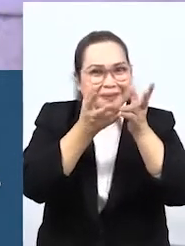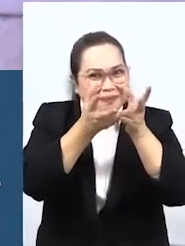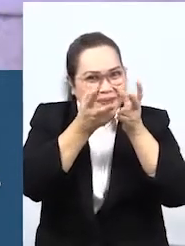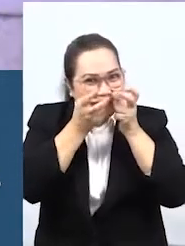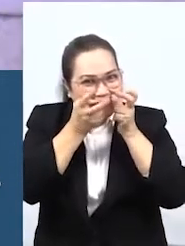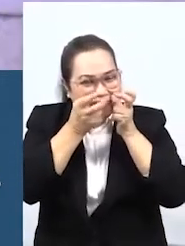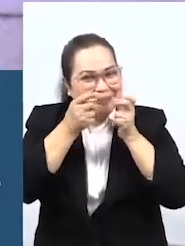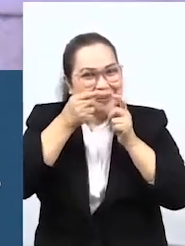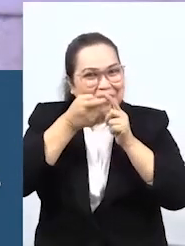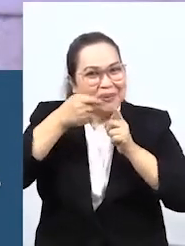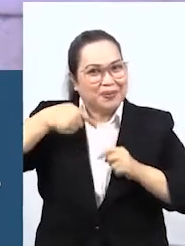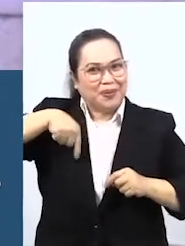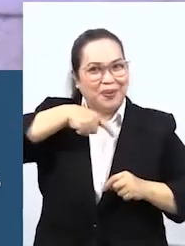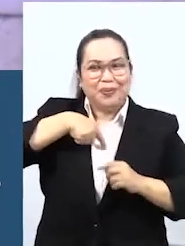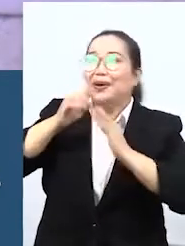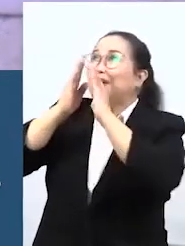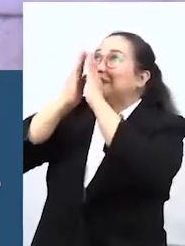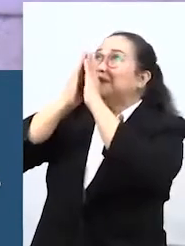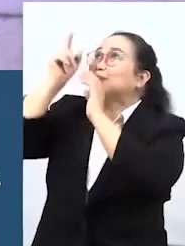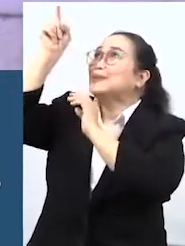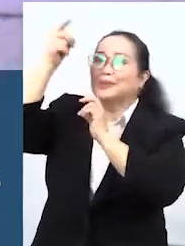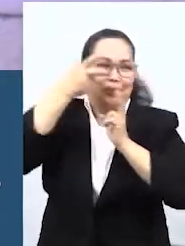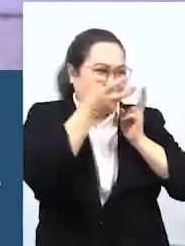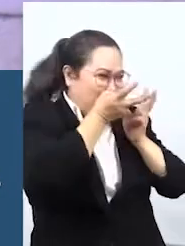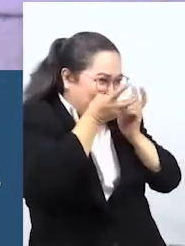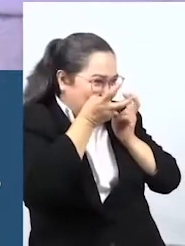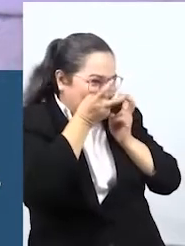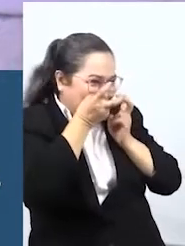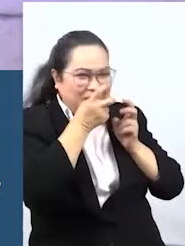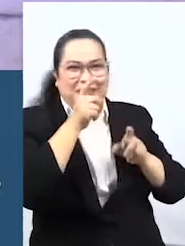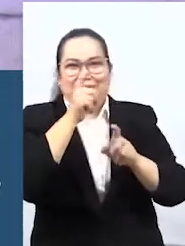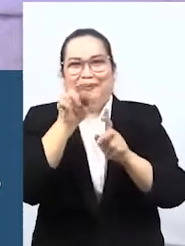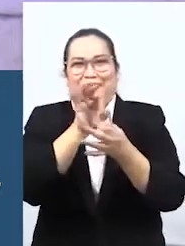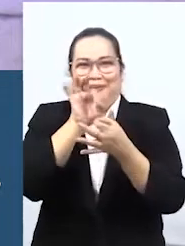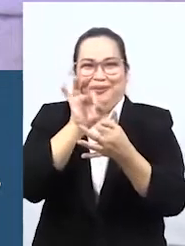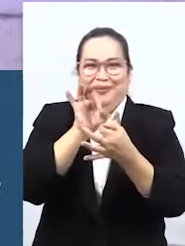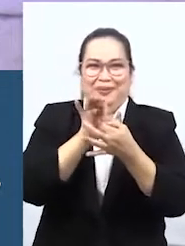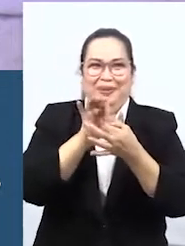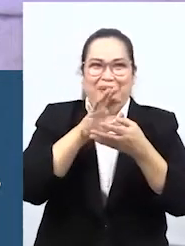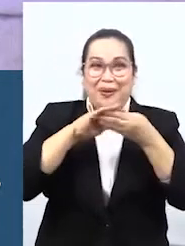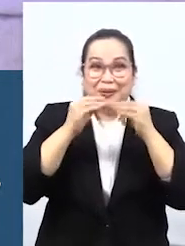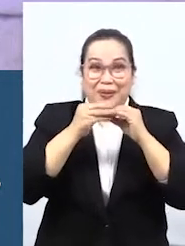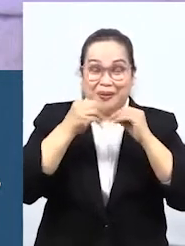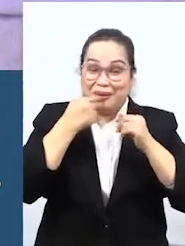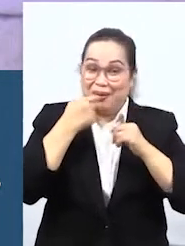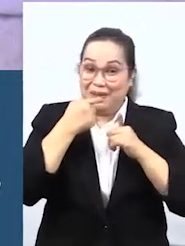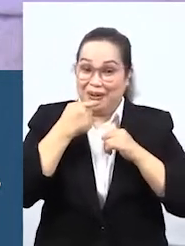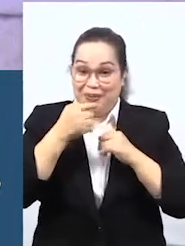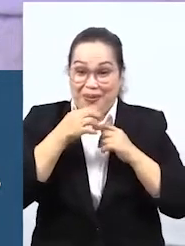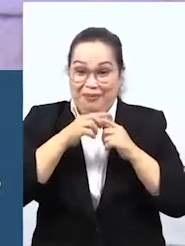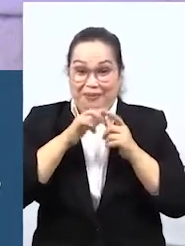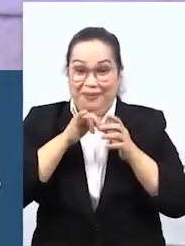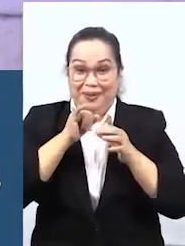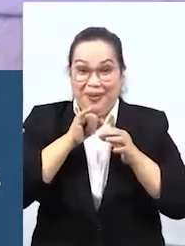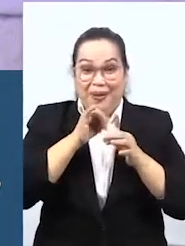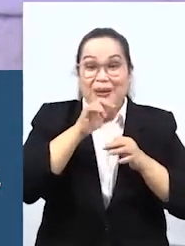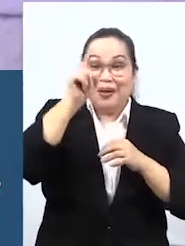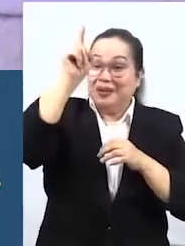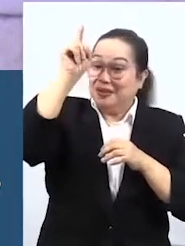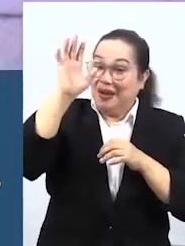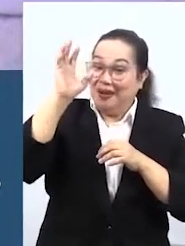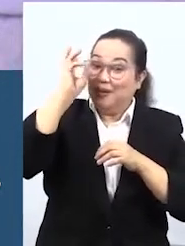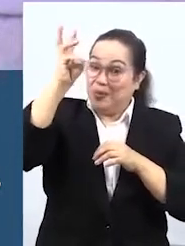set things right but there's a certain portion of that story that says like this he will